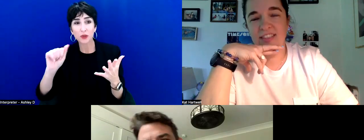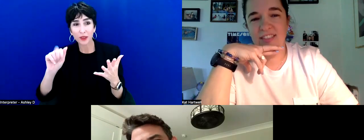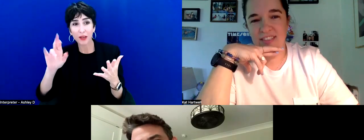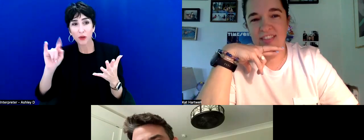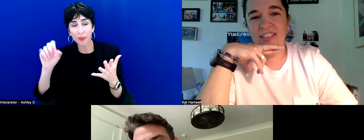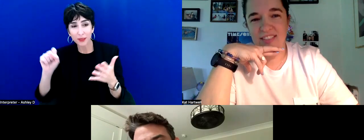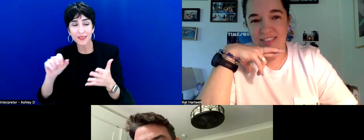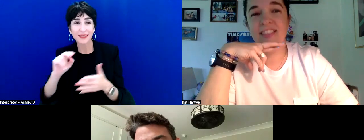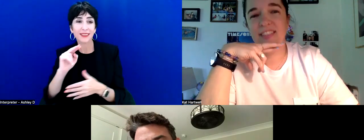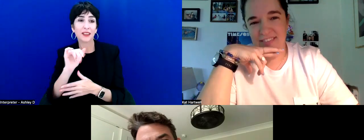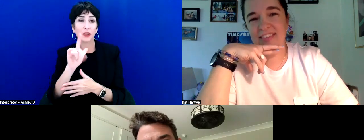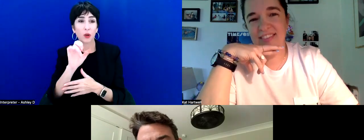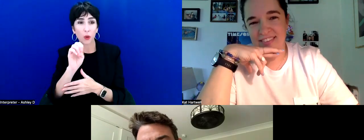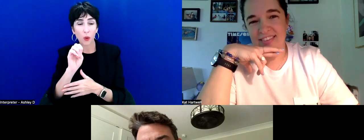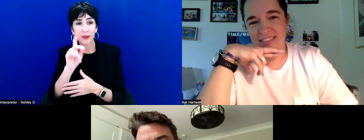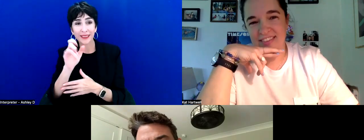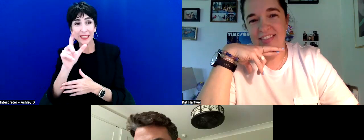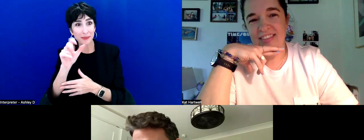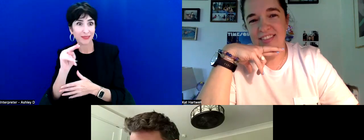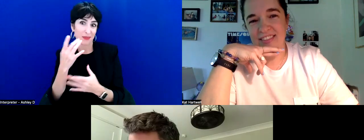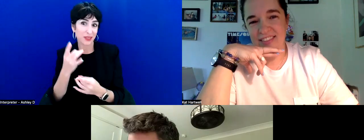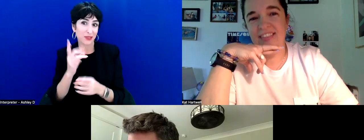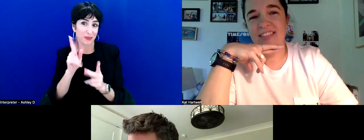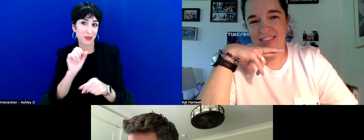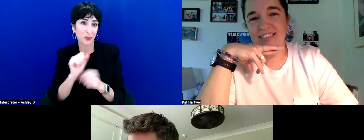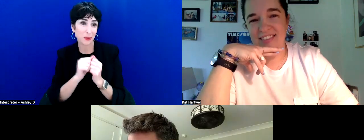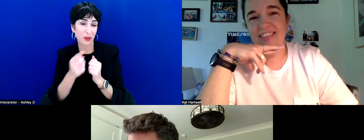Nicole Kidman would be interesting to work with.